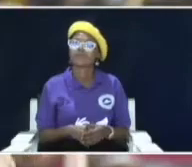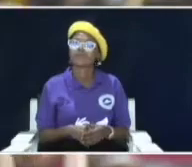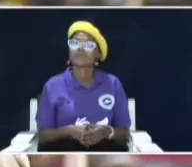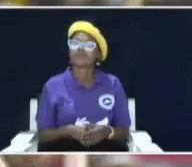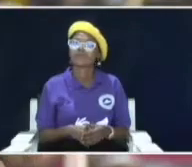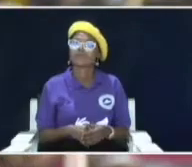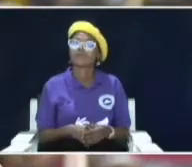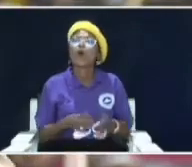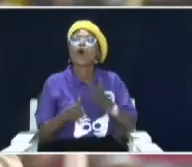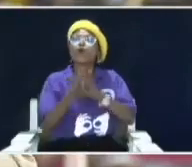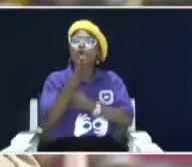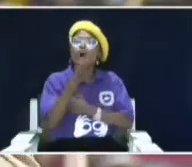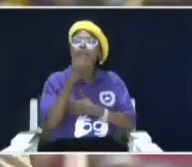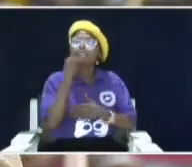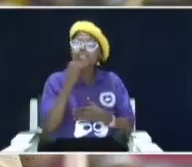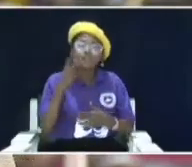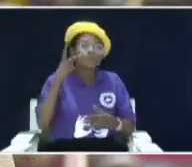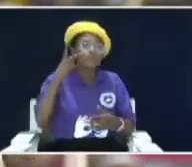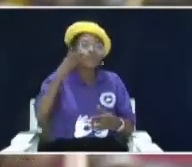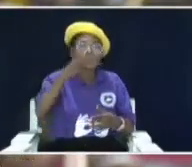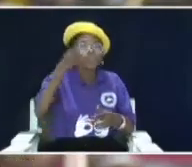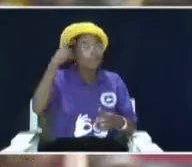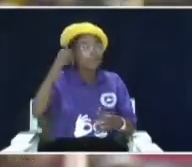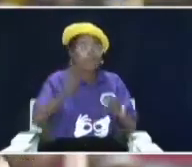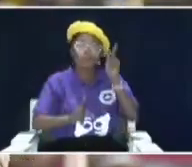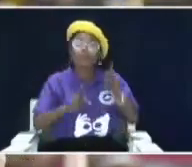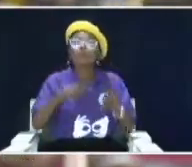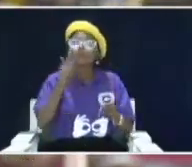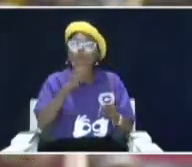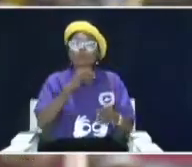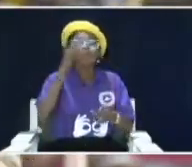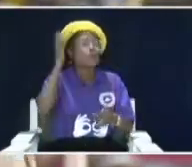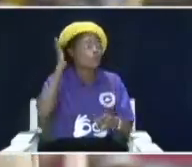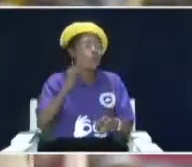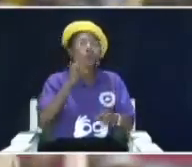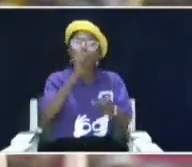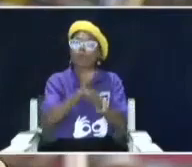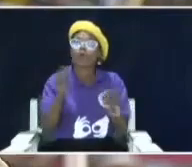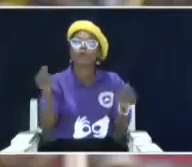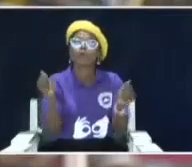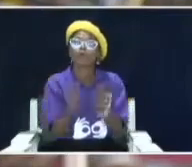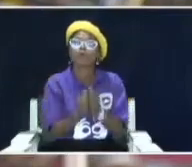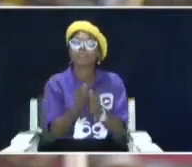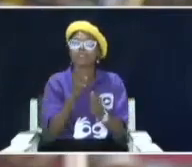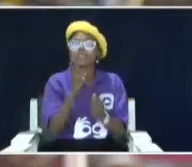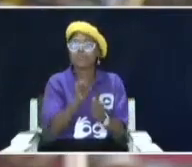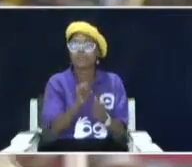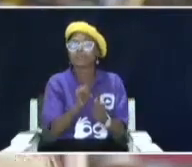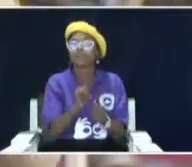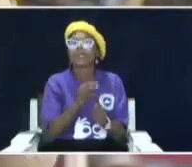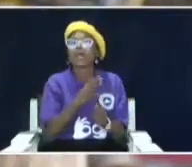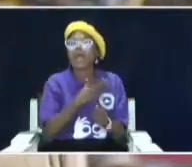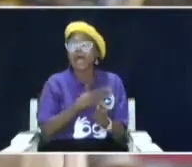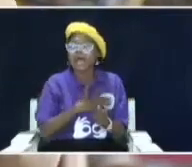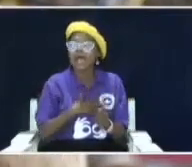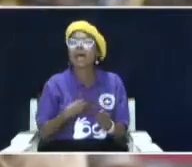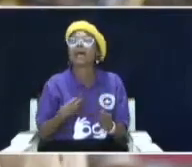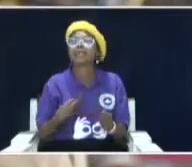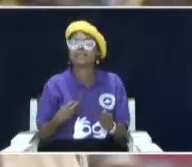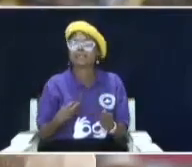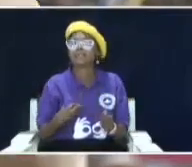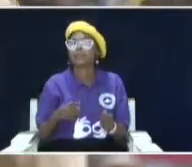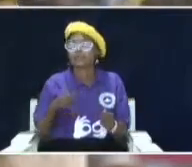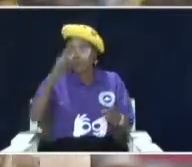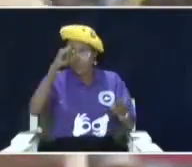God is looking for people who will work with him, but will be in agreement. Abraham, take your